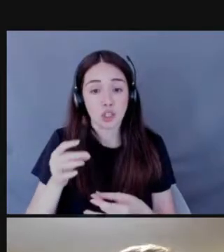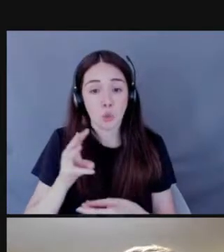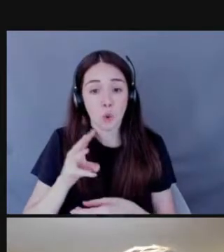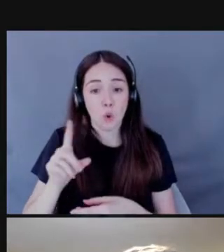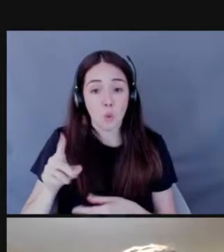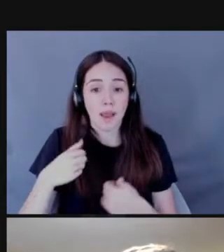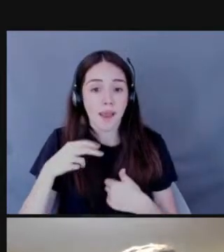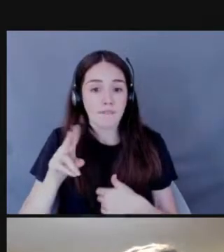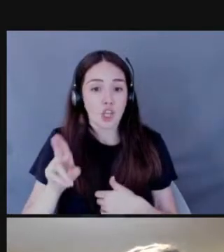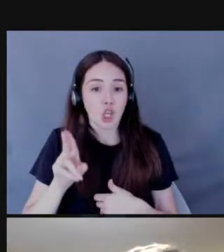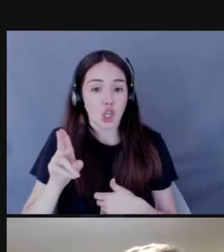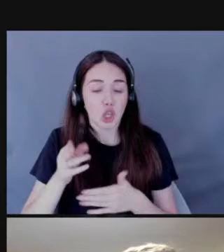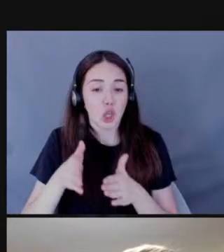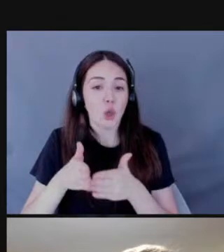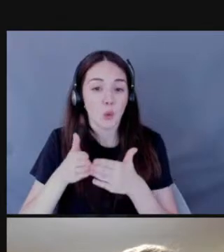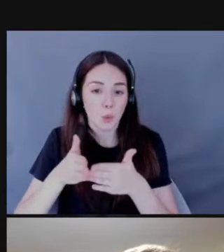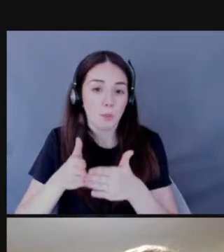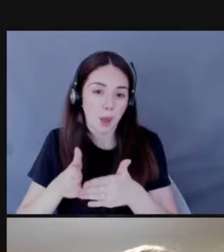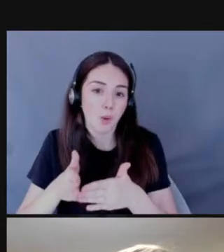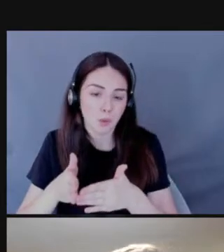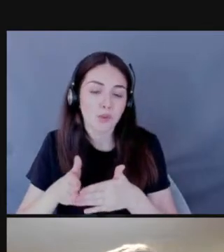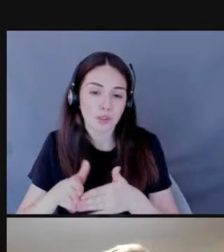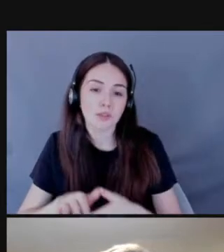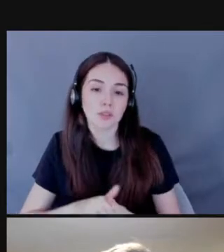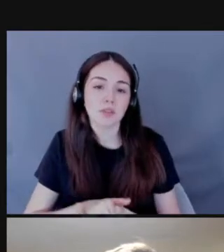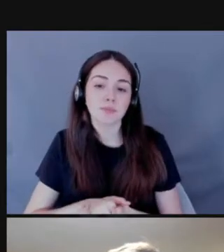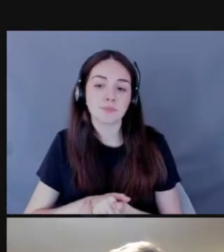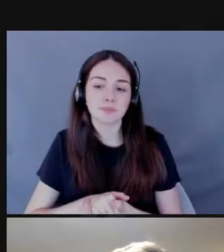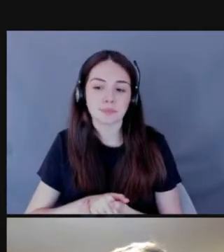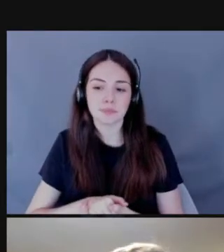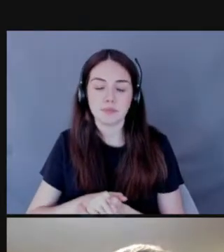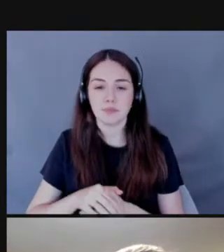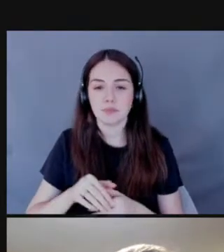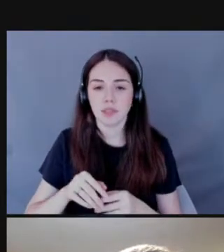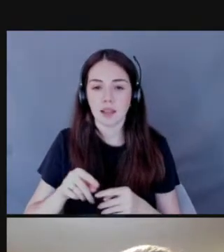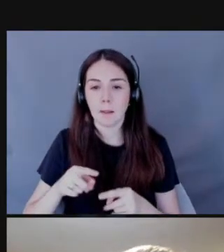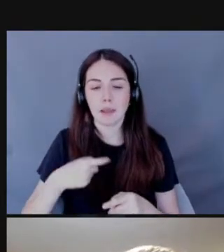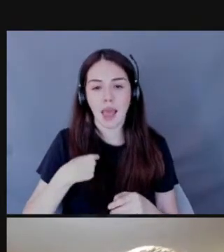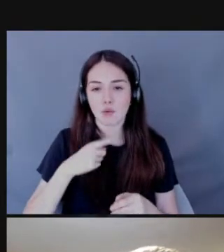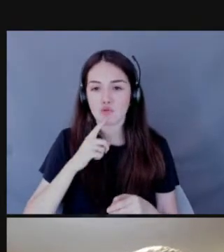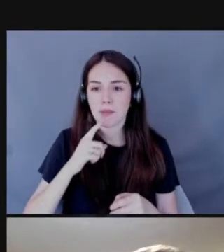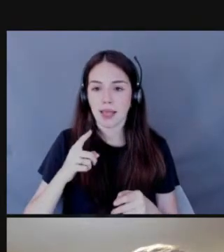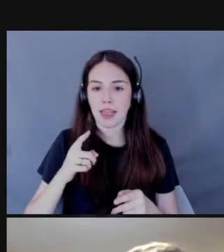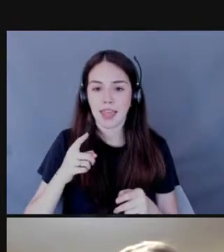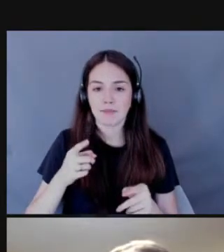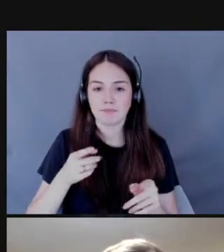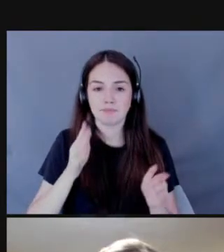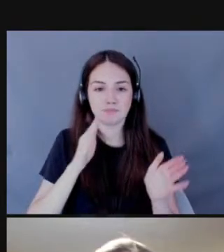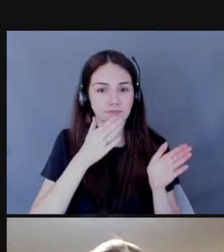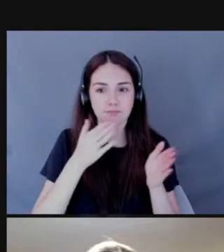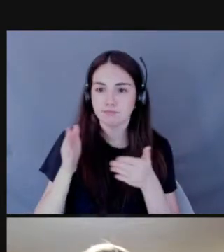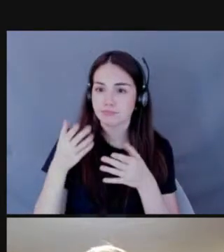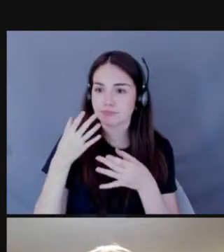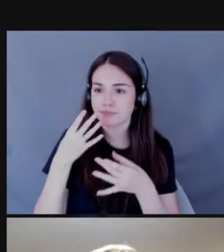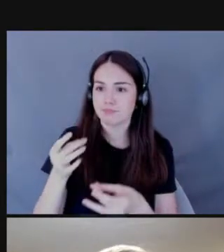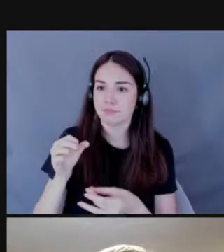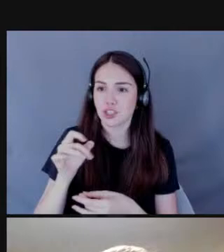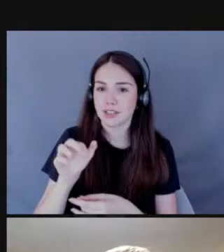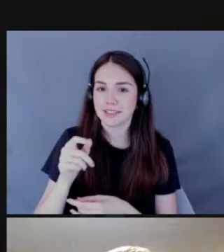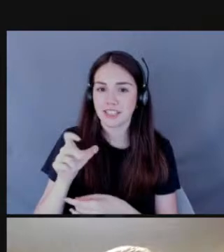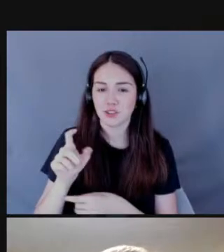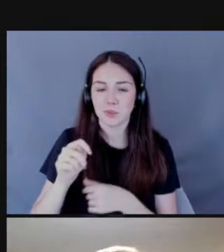history. But I sort of got snagged by the sea serpent. So the early research on